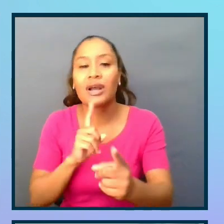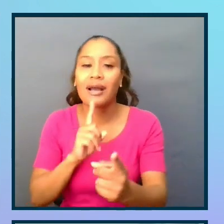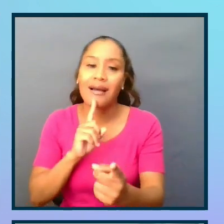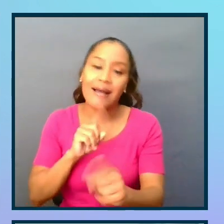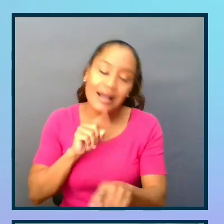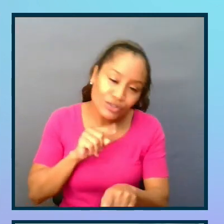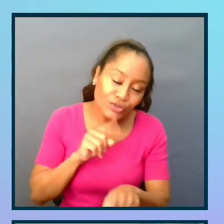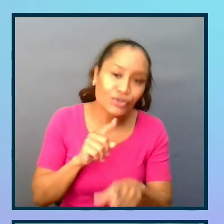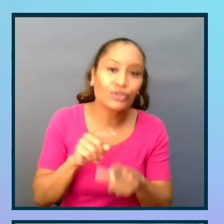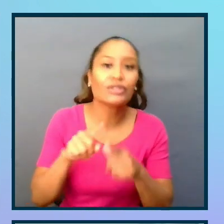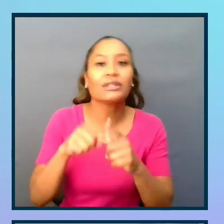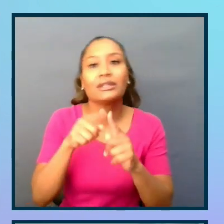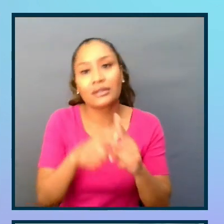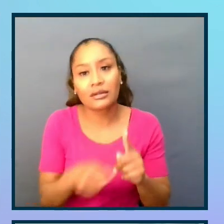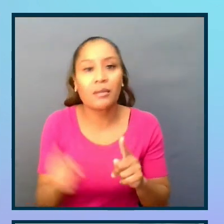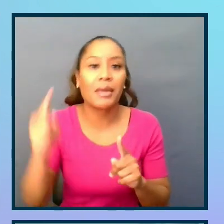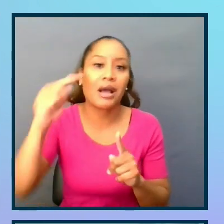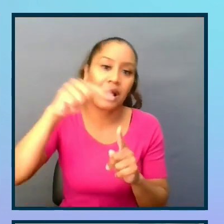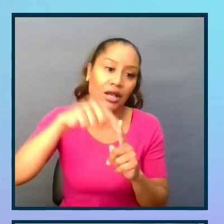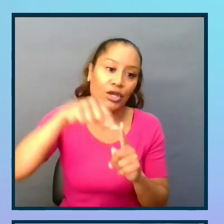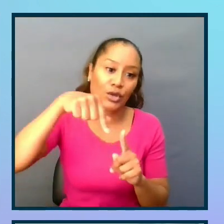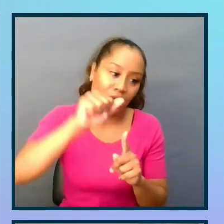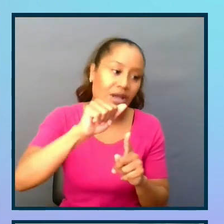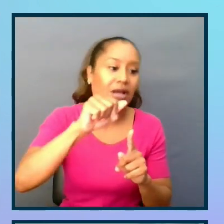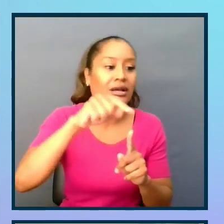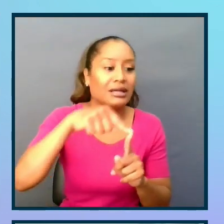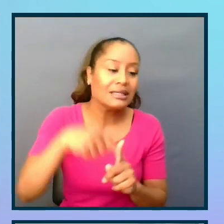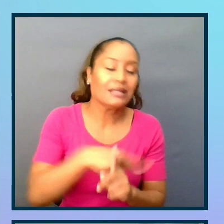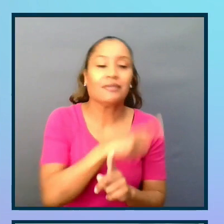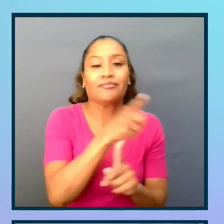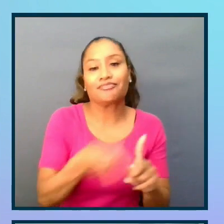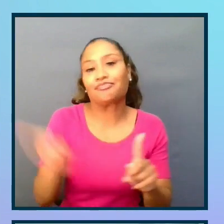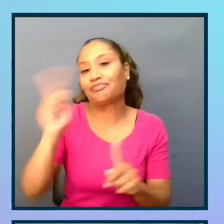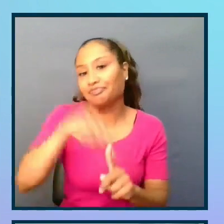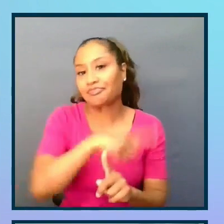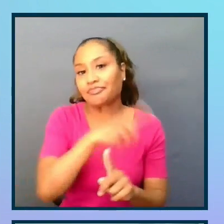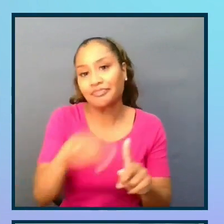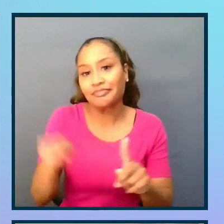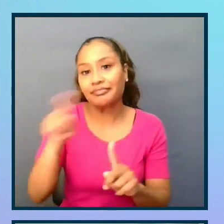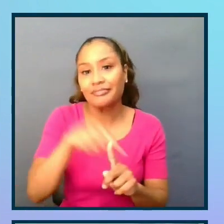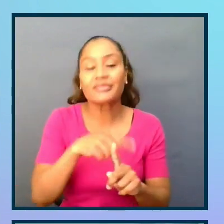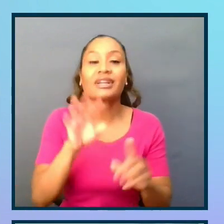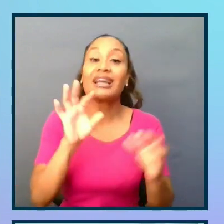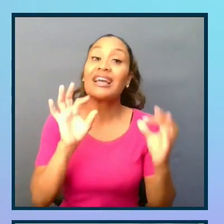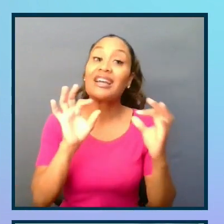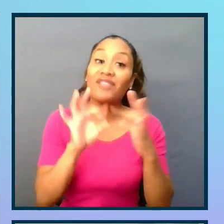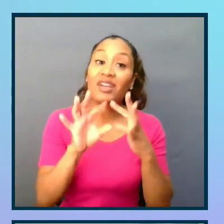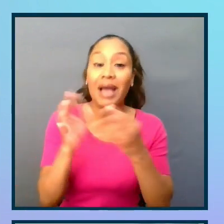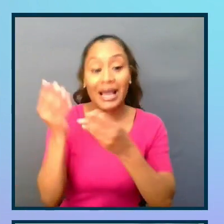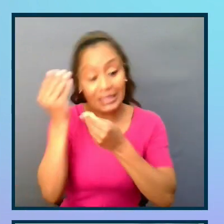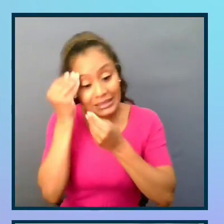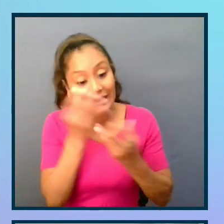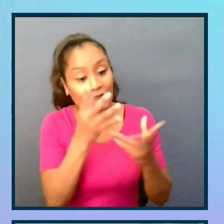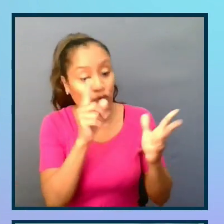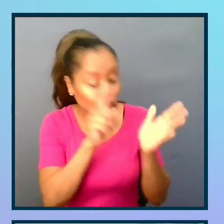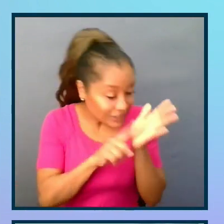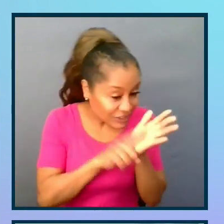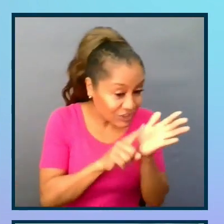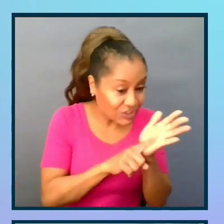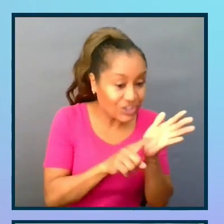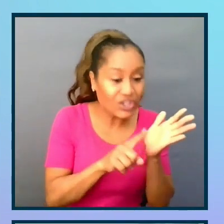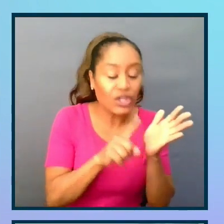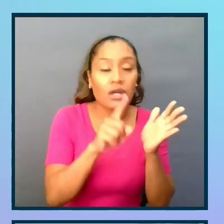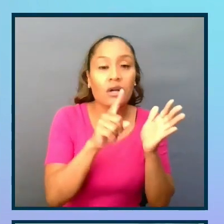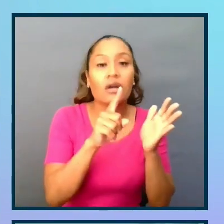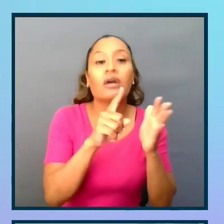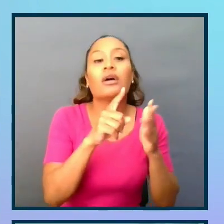from the backlog and we continue that loop again. So feedback informs the research, and we